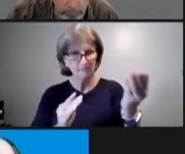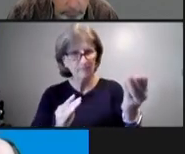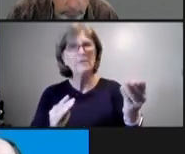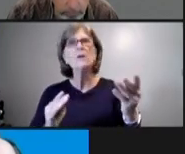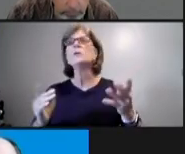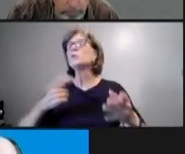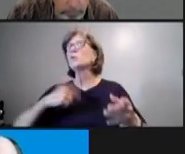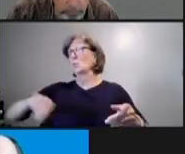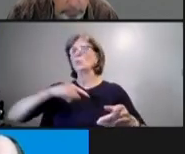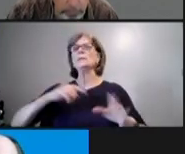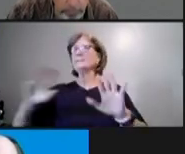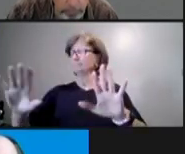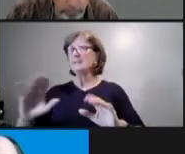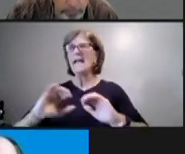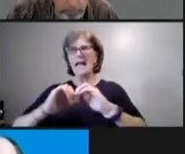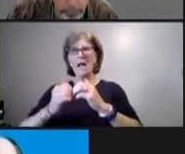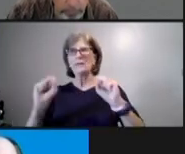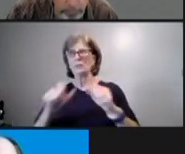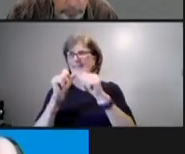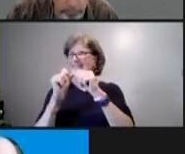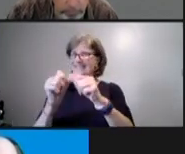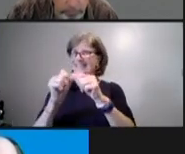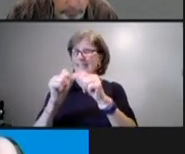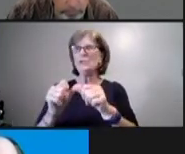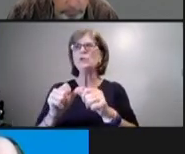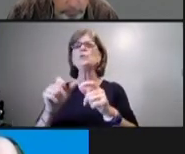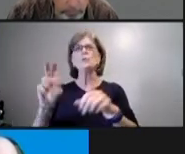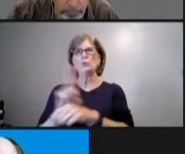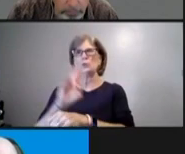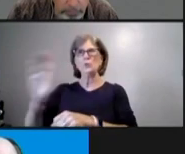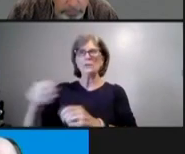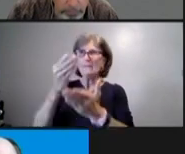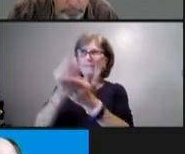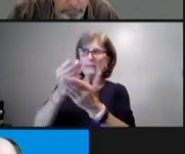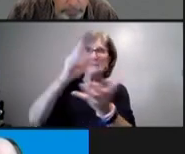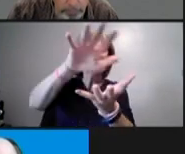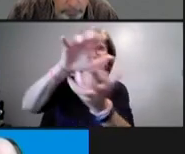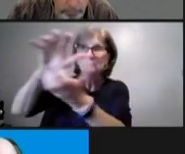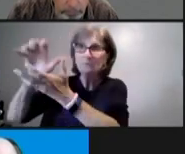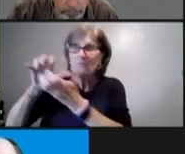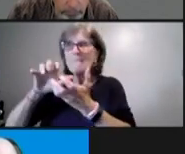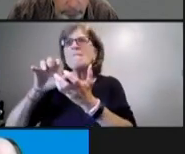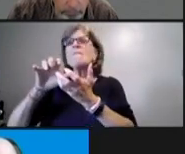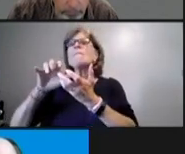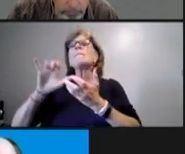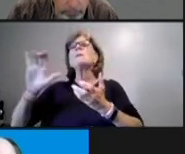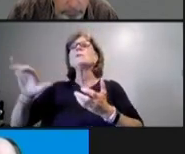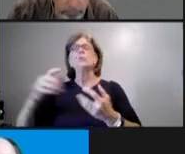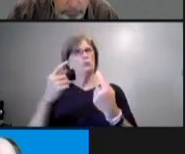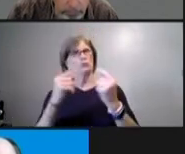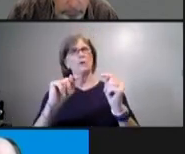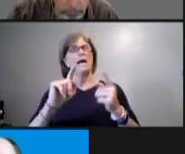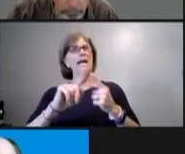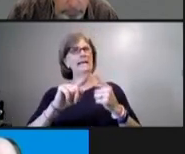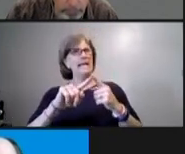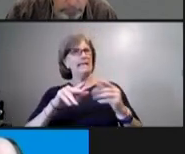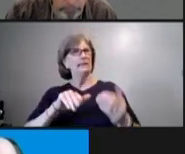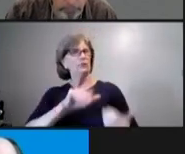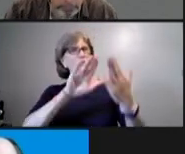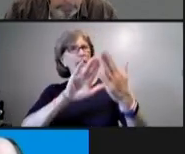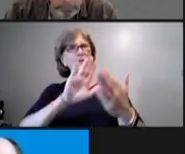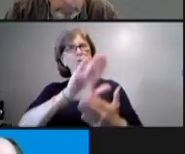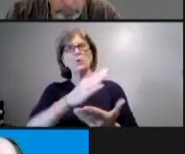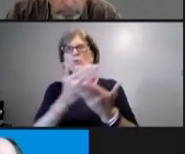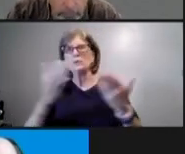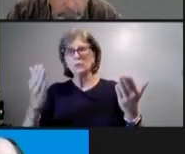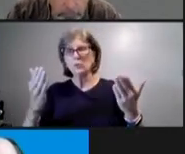plan to try and utilize the funding that Allegheny County and the city of Pittsburgh have to use those resources in the